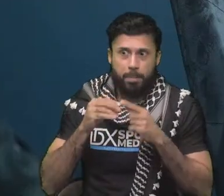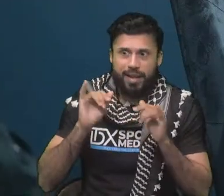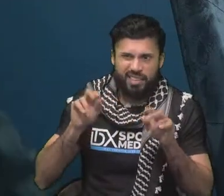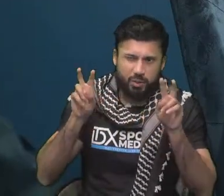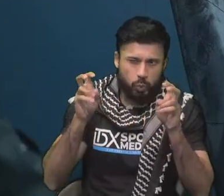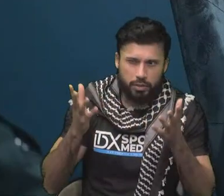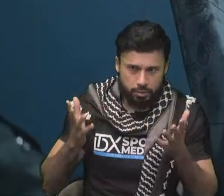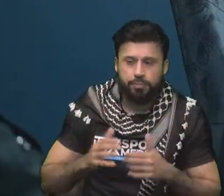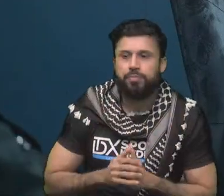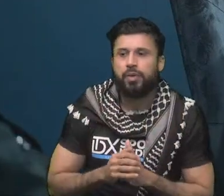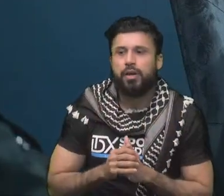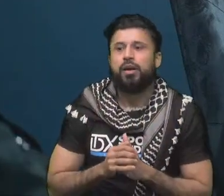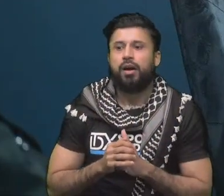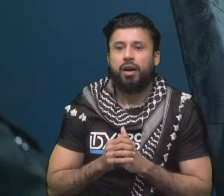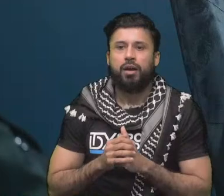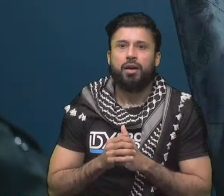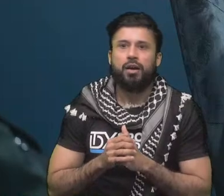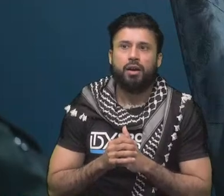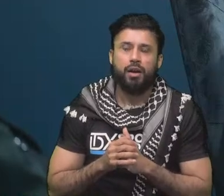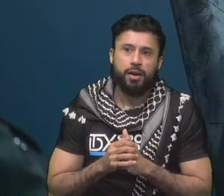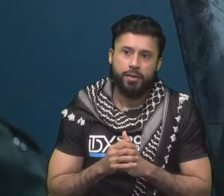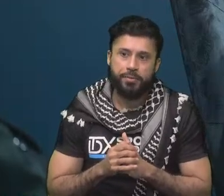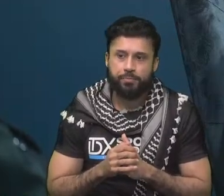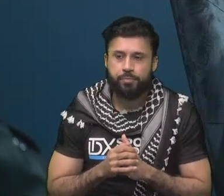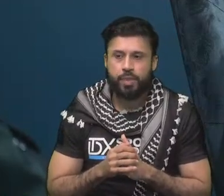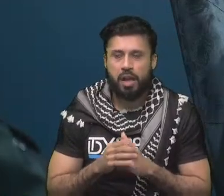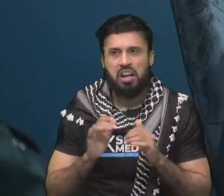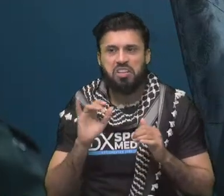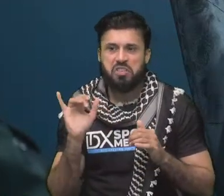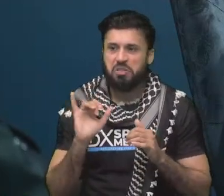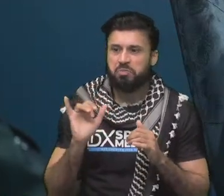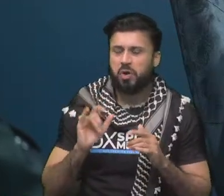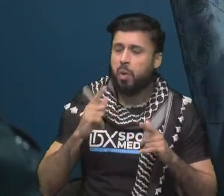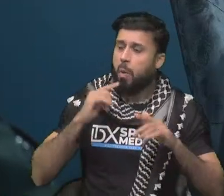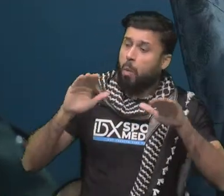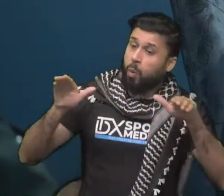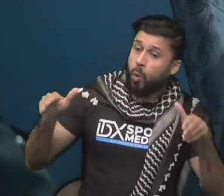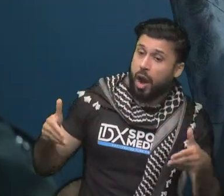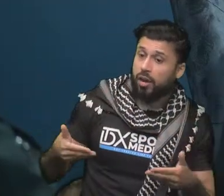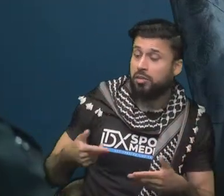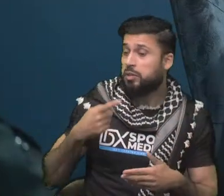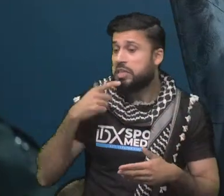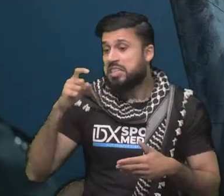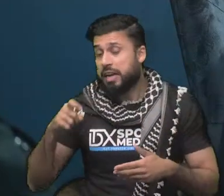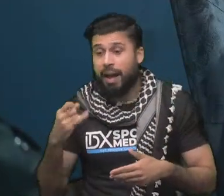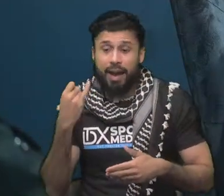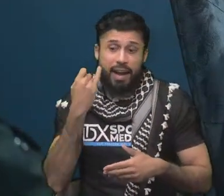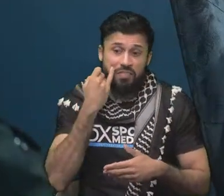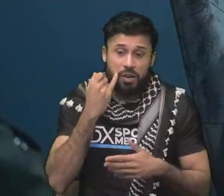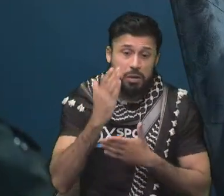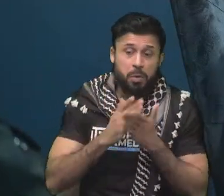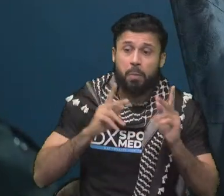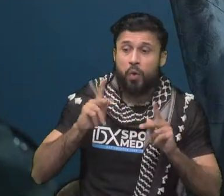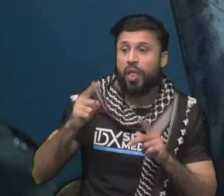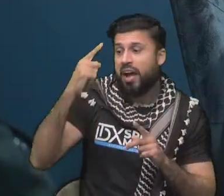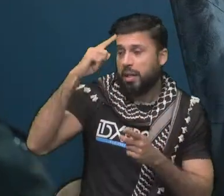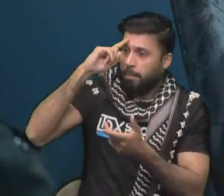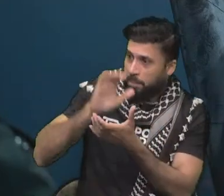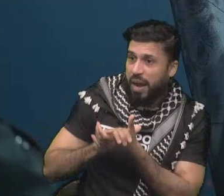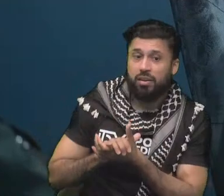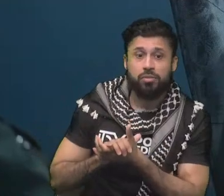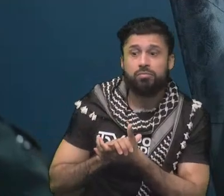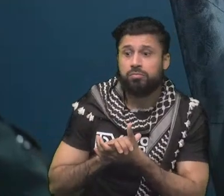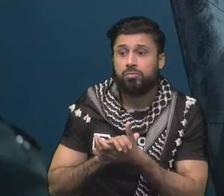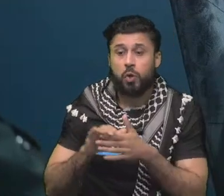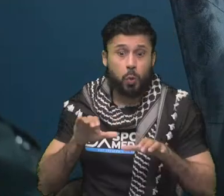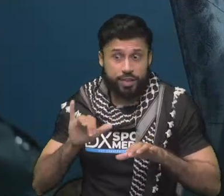you do it and get away with it, you're fine. But once we catch you, too late for that. Now, some people, unfortunately, even in the matters of the deen, they start